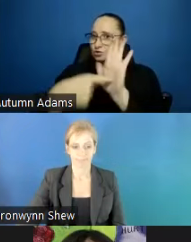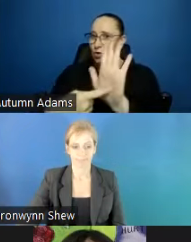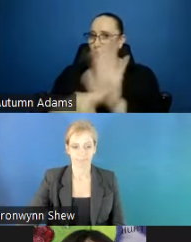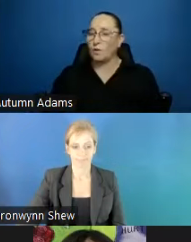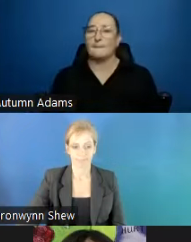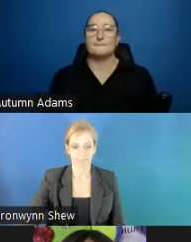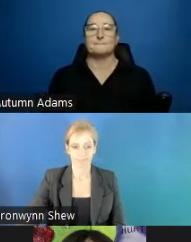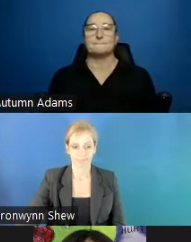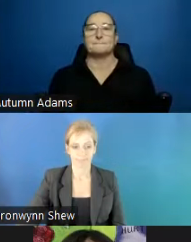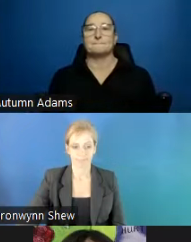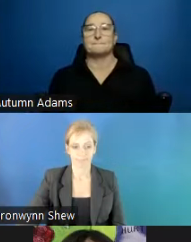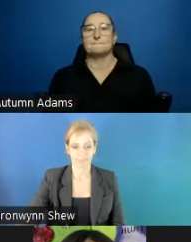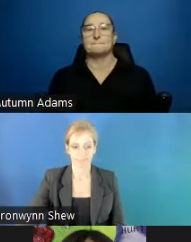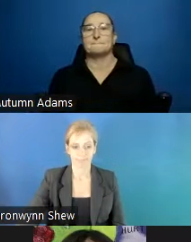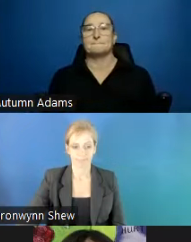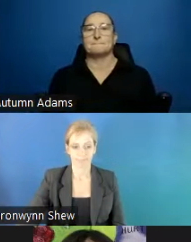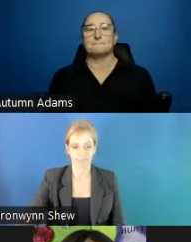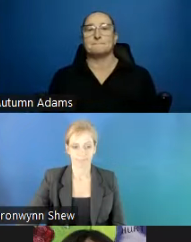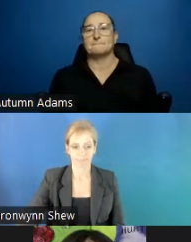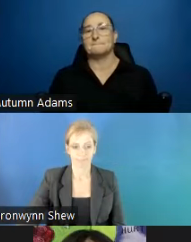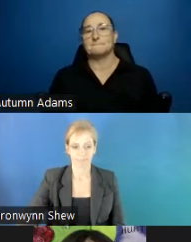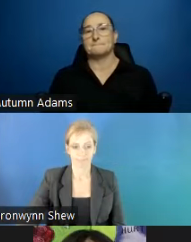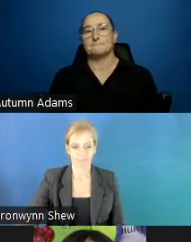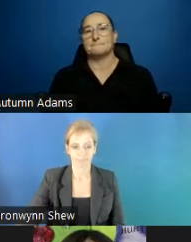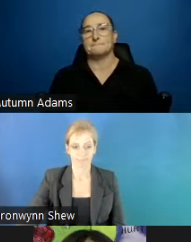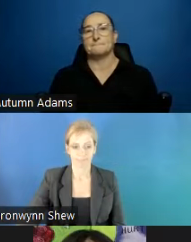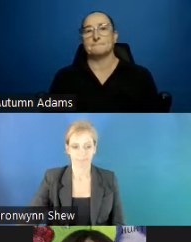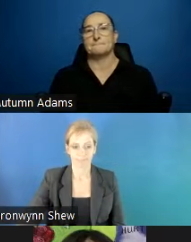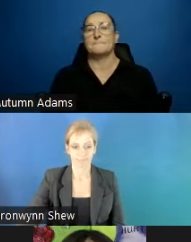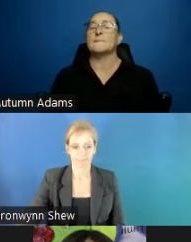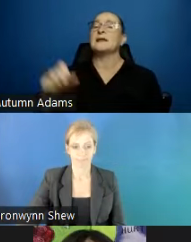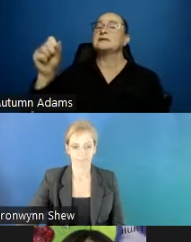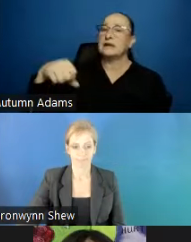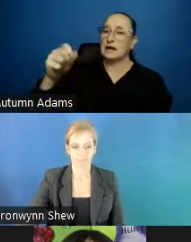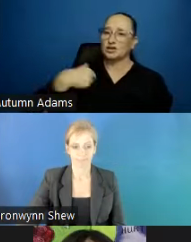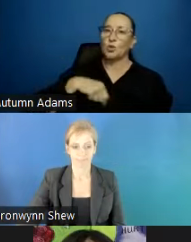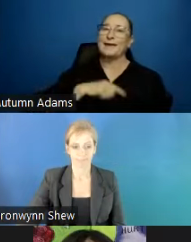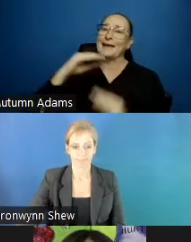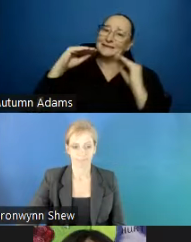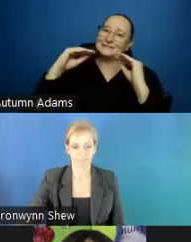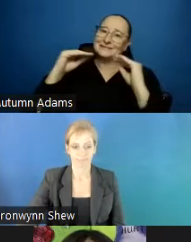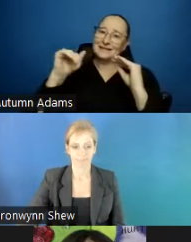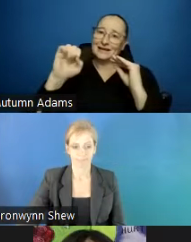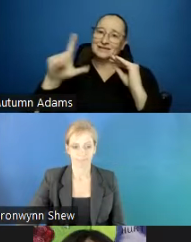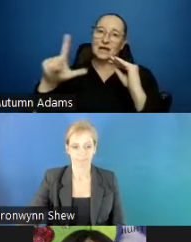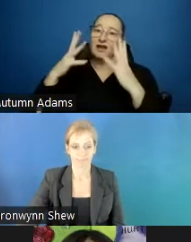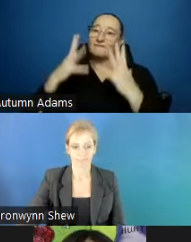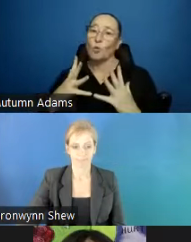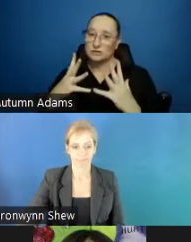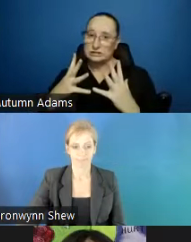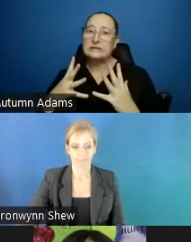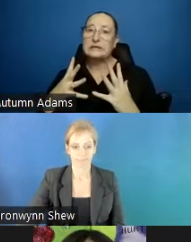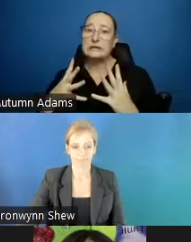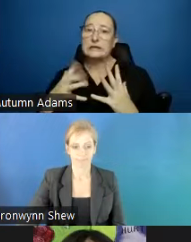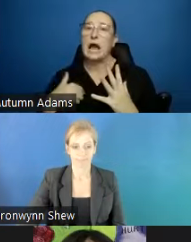Yes, and we can teach ASL. Unfortunately, I want you guys to do some research. You know, as a deaf